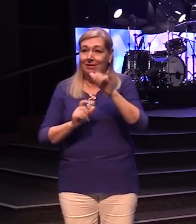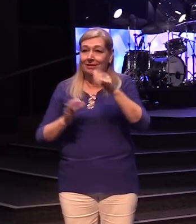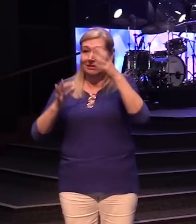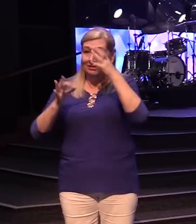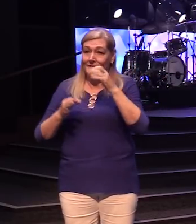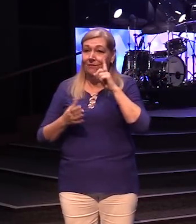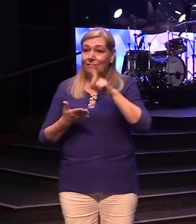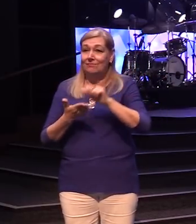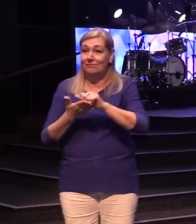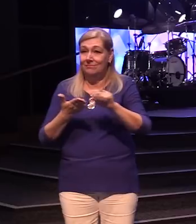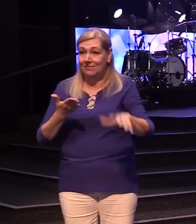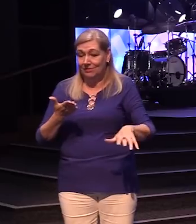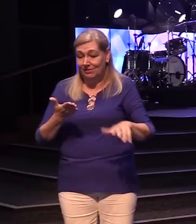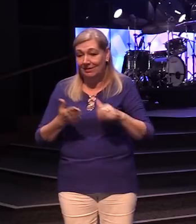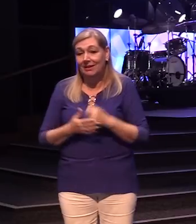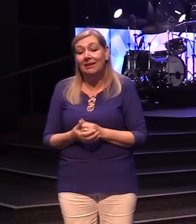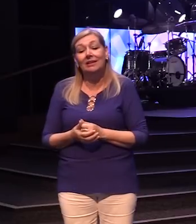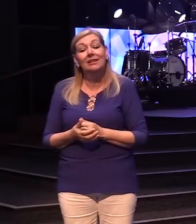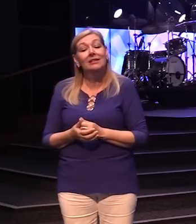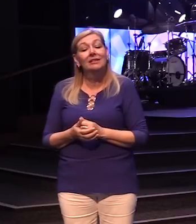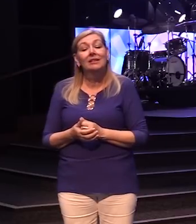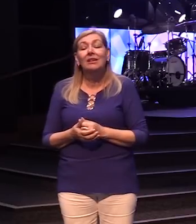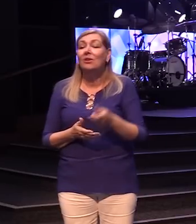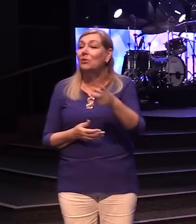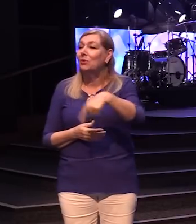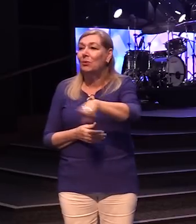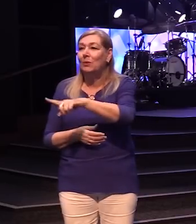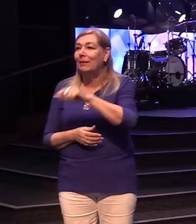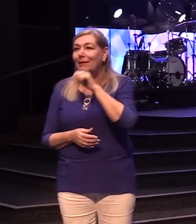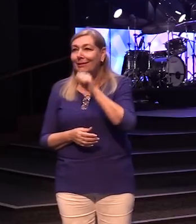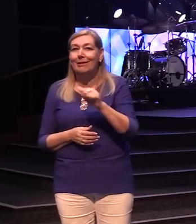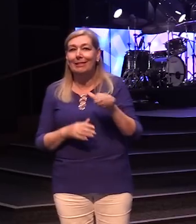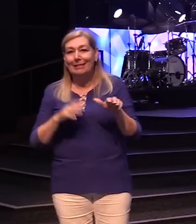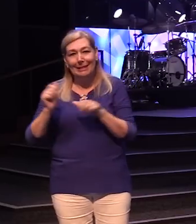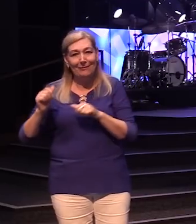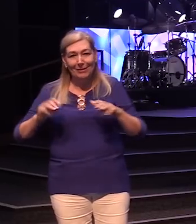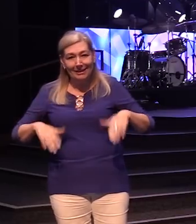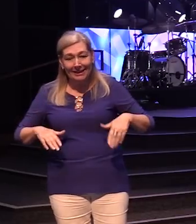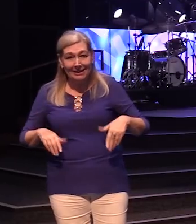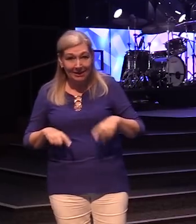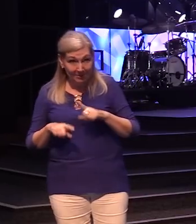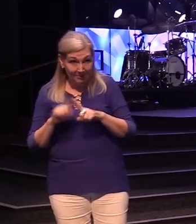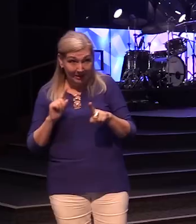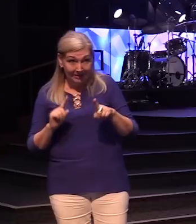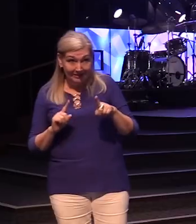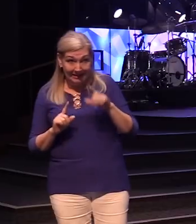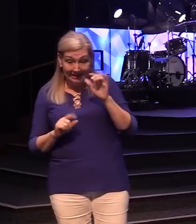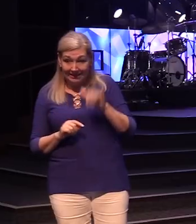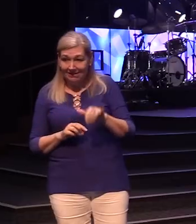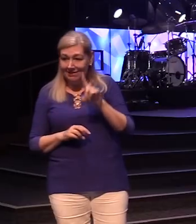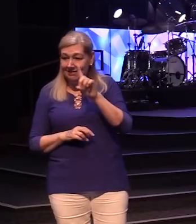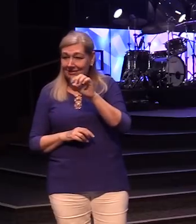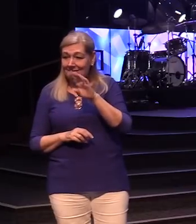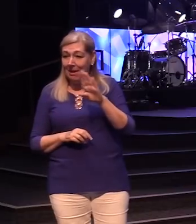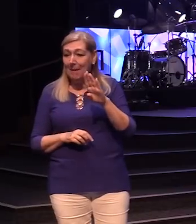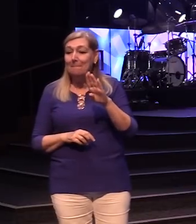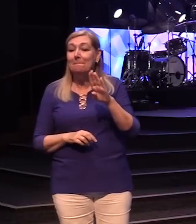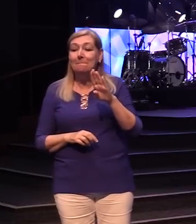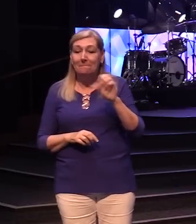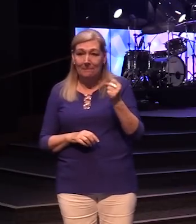listen before you, don't bail out too soon. It was not particularly a moral decision, the Dobbs decision that